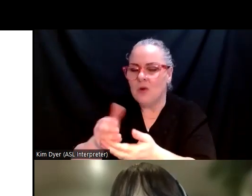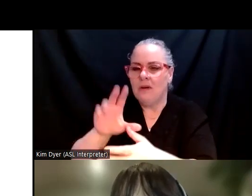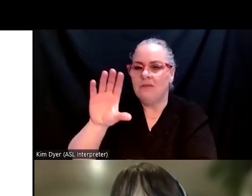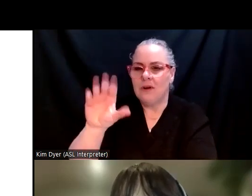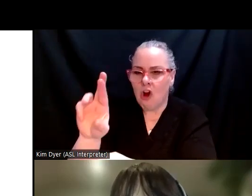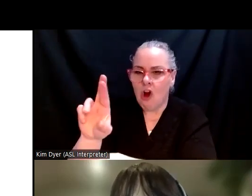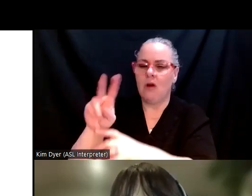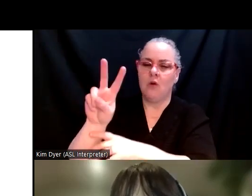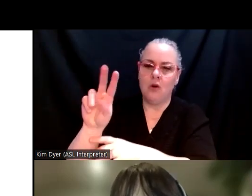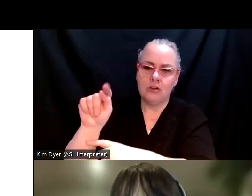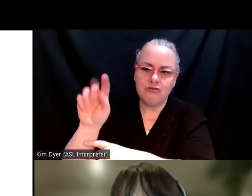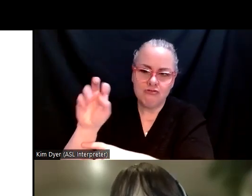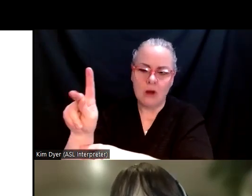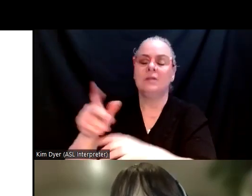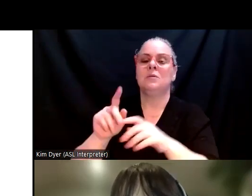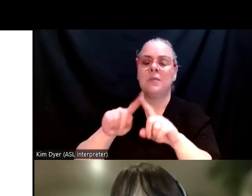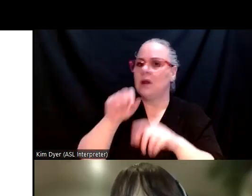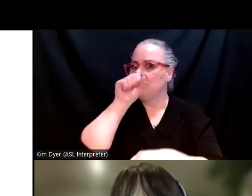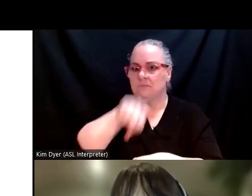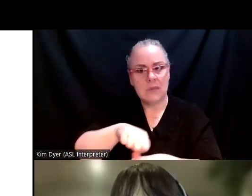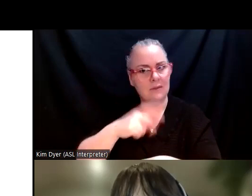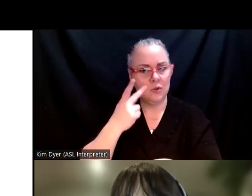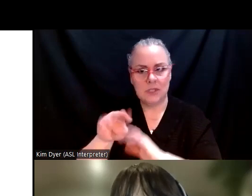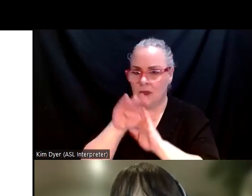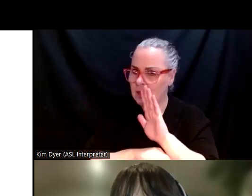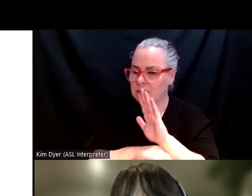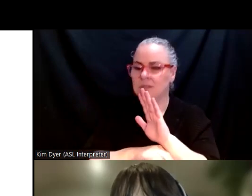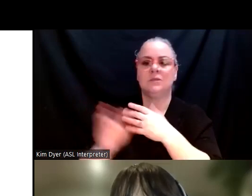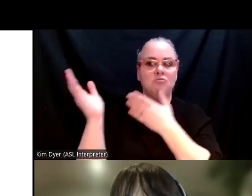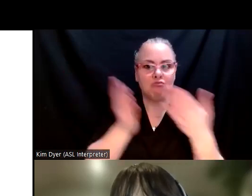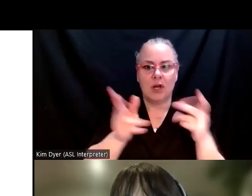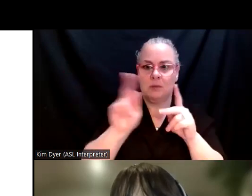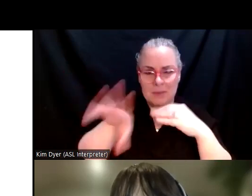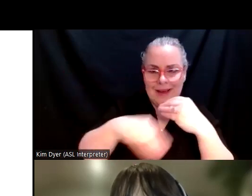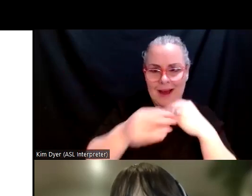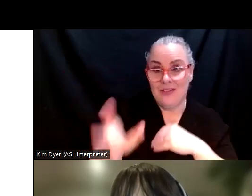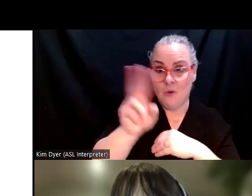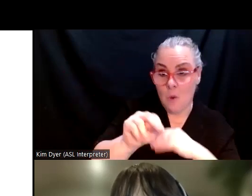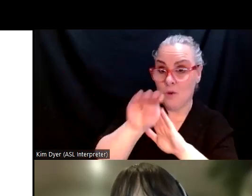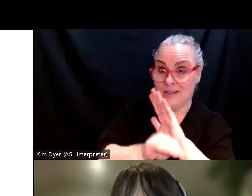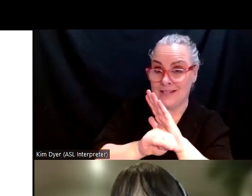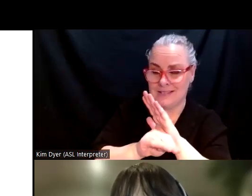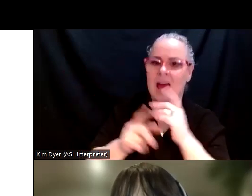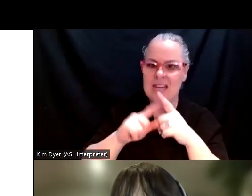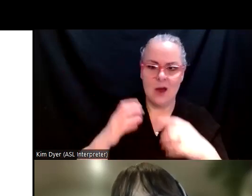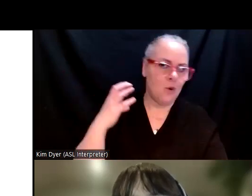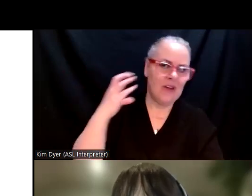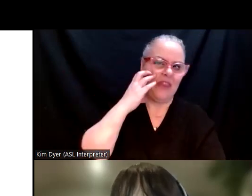going. But with, again, love to see the list, bring in some people that can add their lists, and now you've got a good